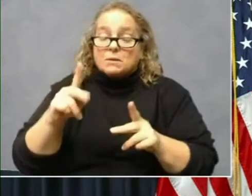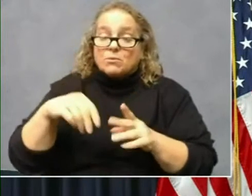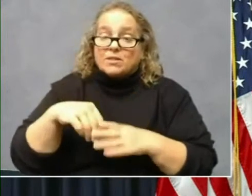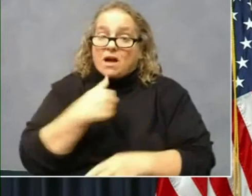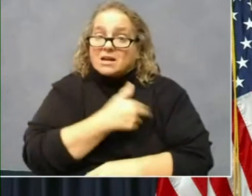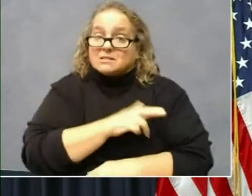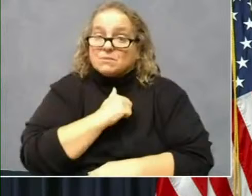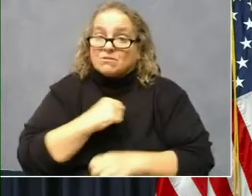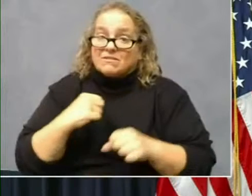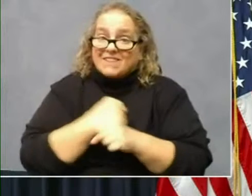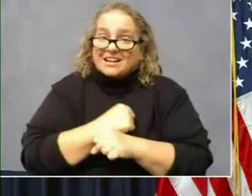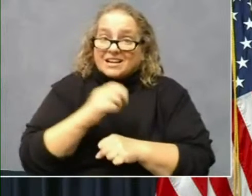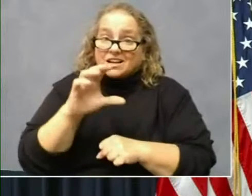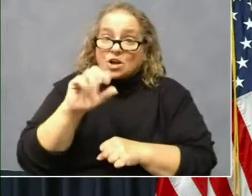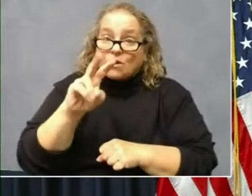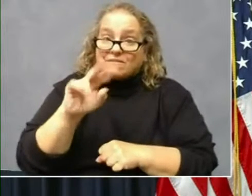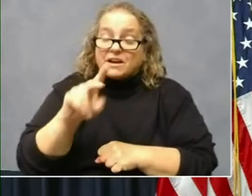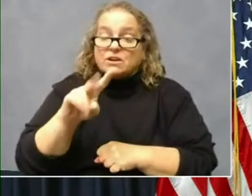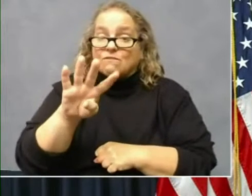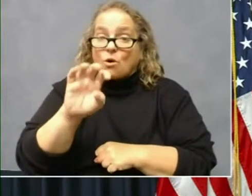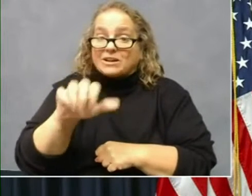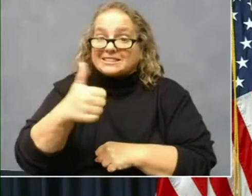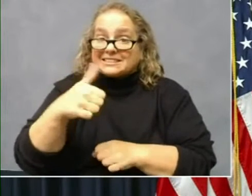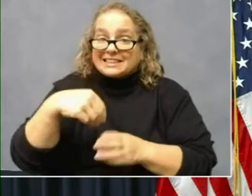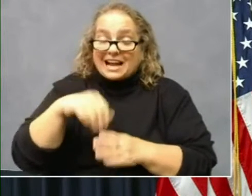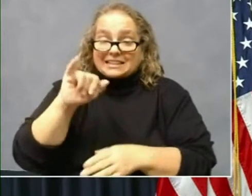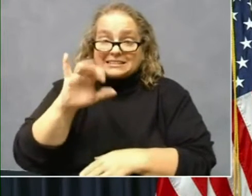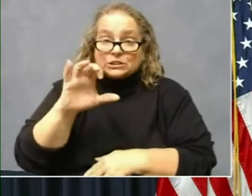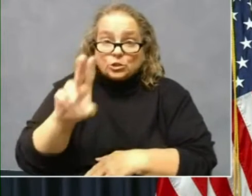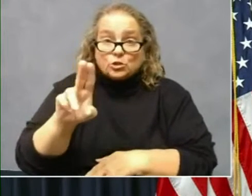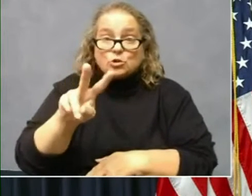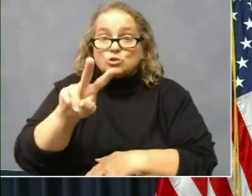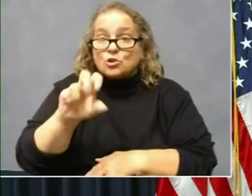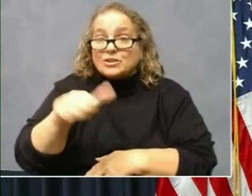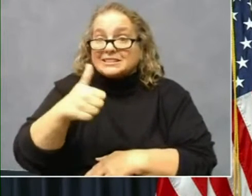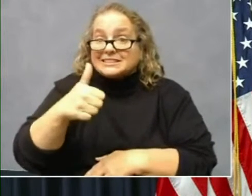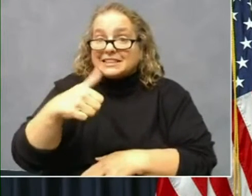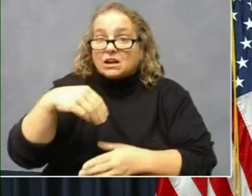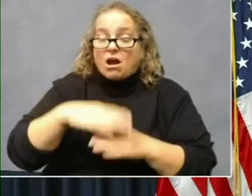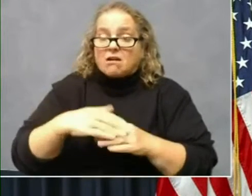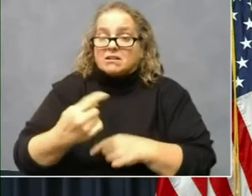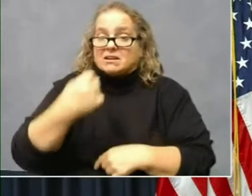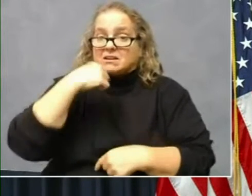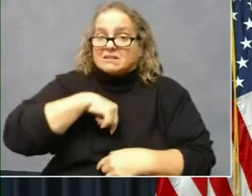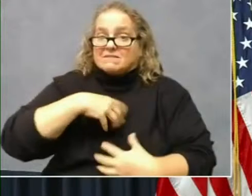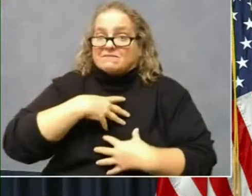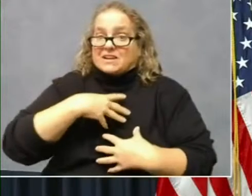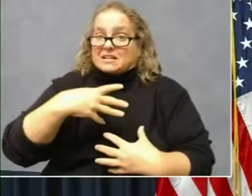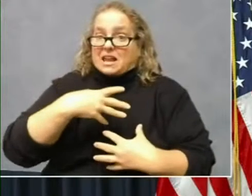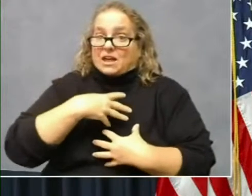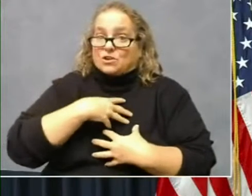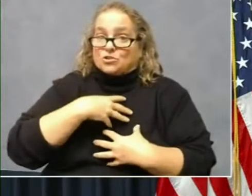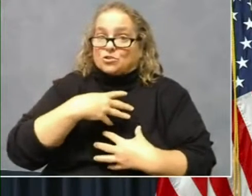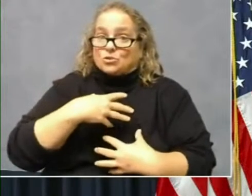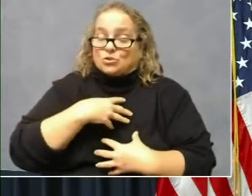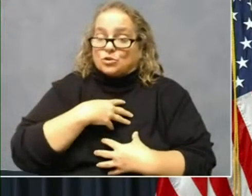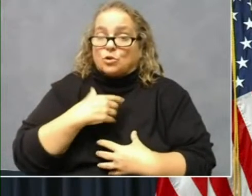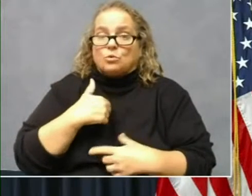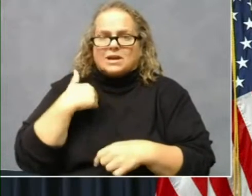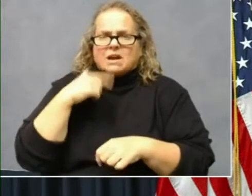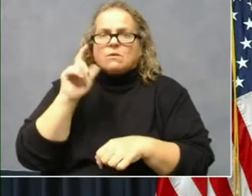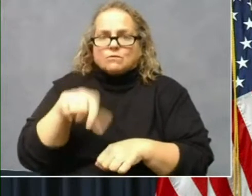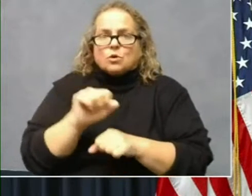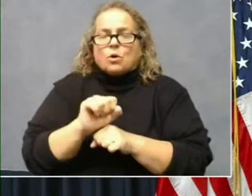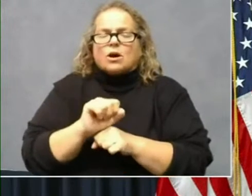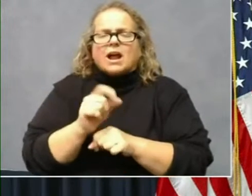COVID, 410 in the ICU, 210 on a ventilator. We're going to work, because I got a question last week,